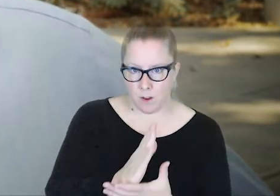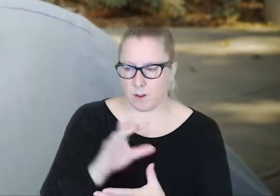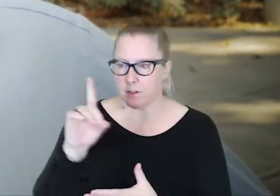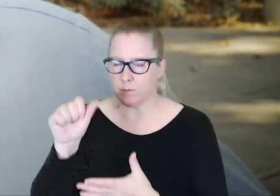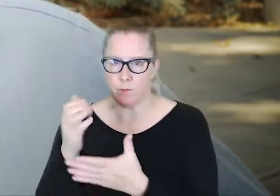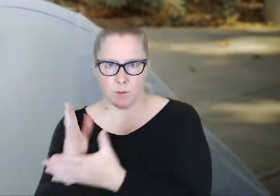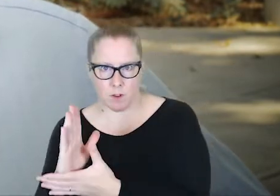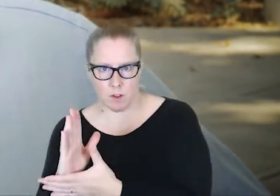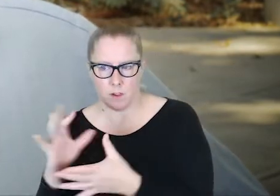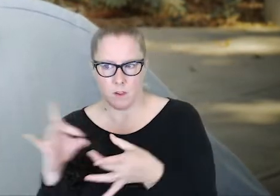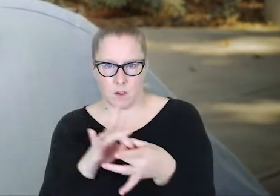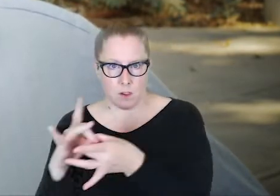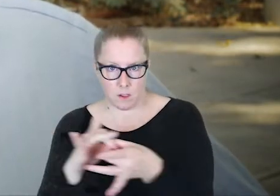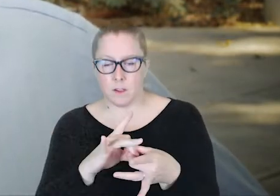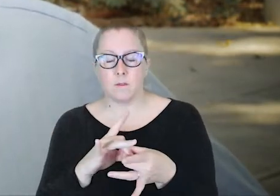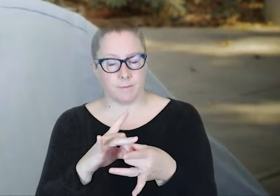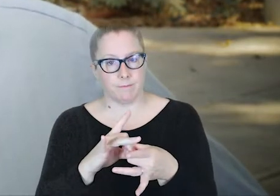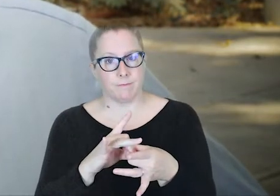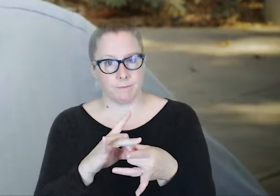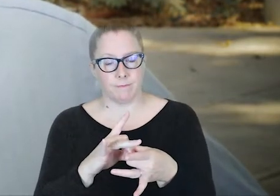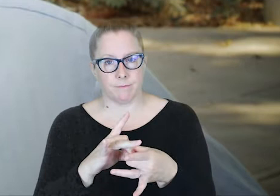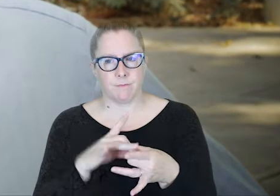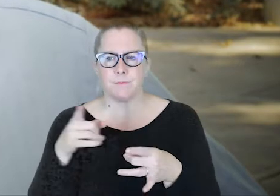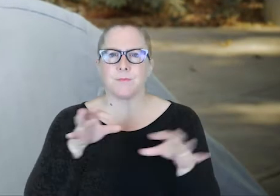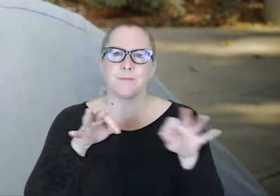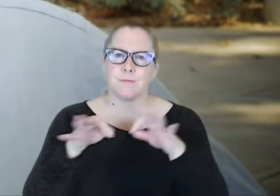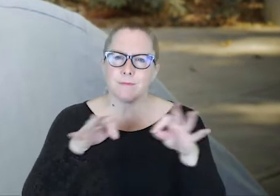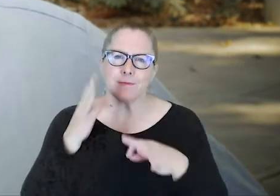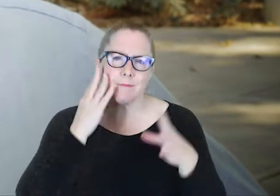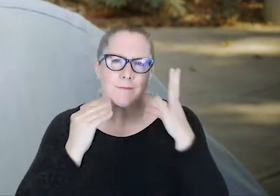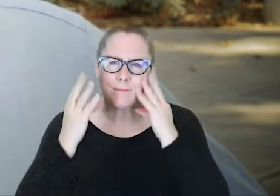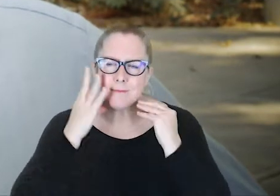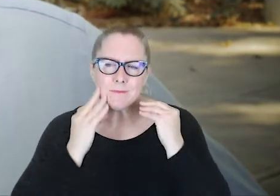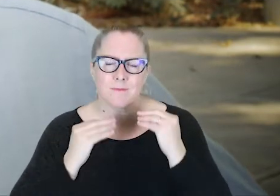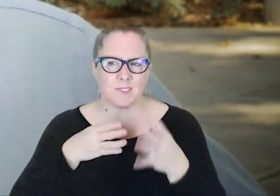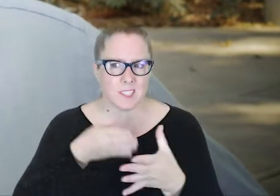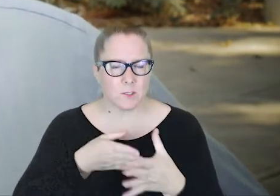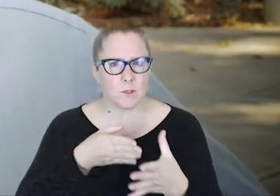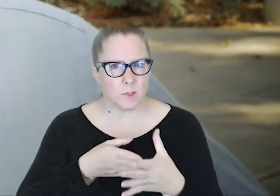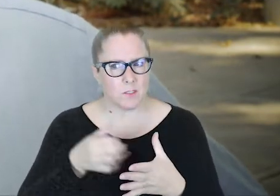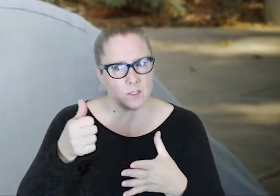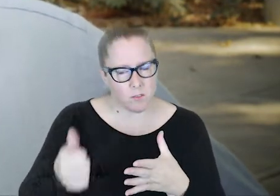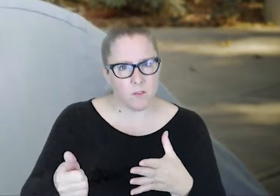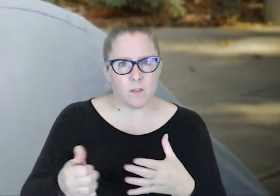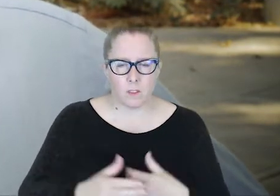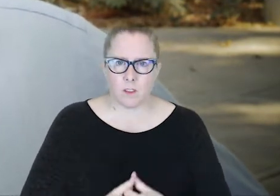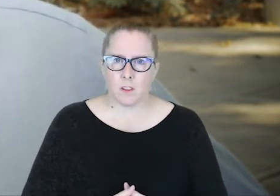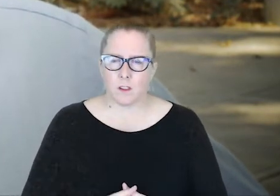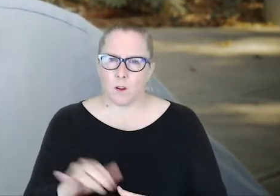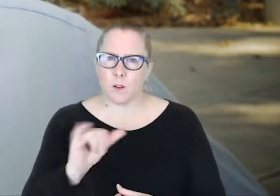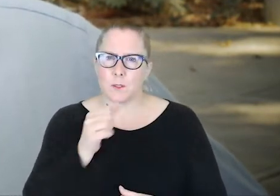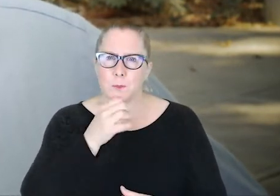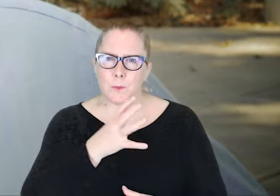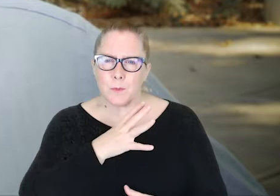disability rights without gender rights. She talks a lot about her experience with discrimination